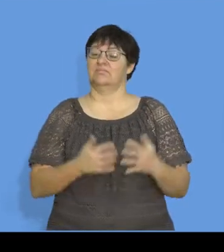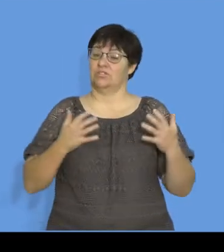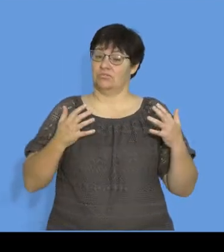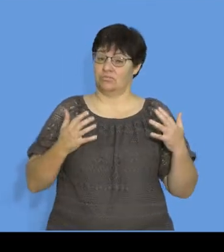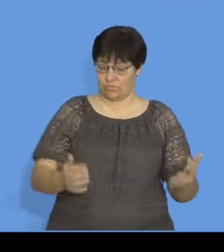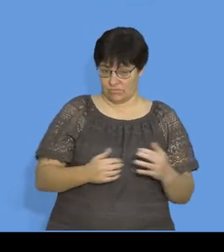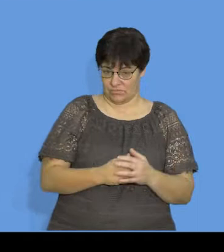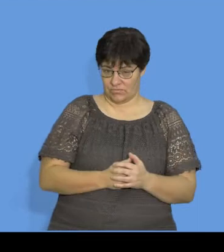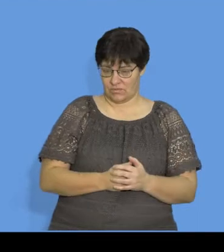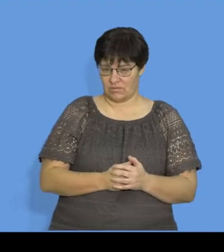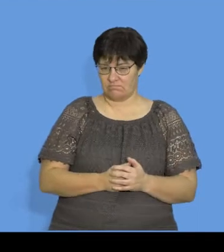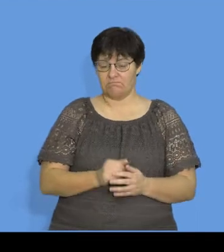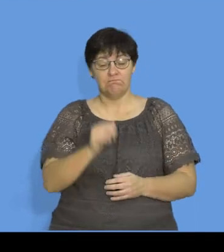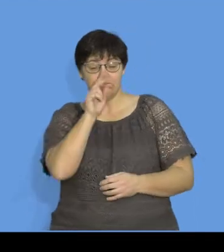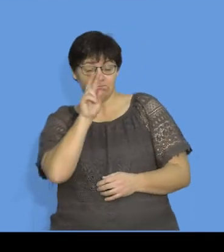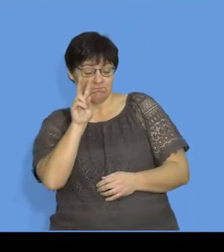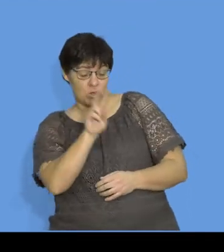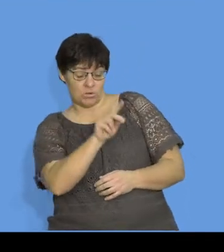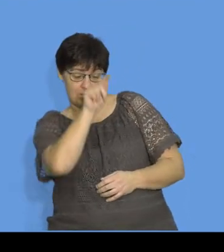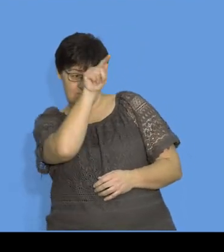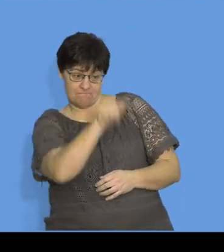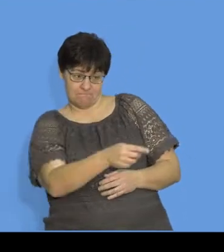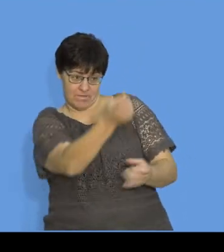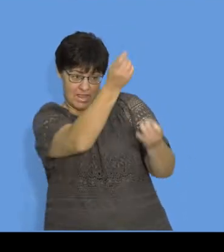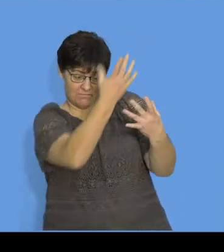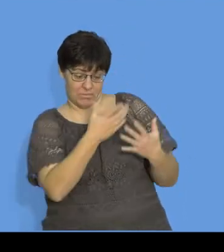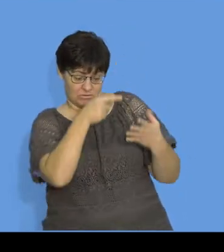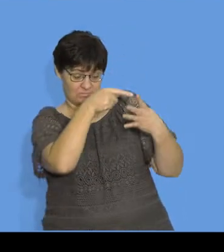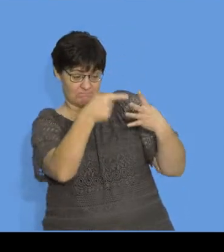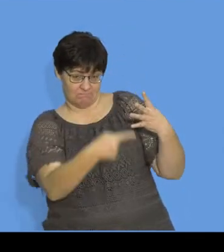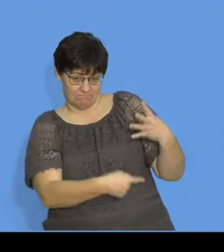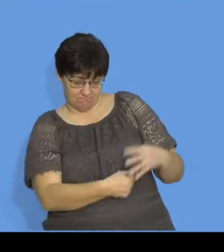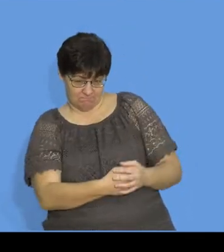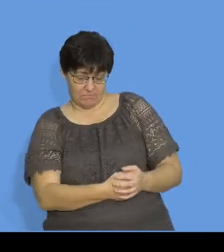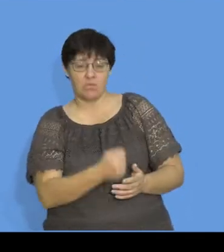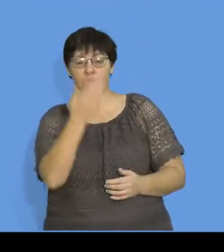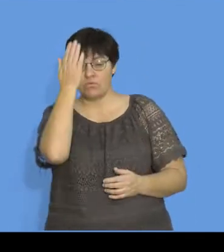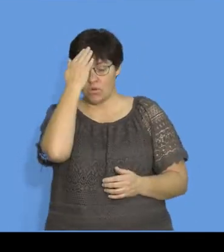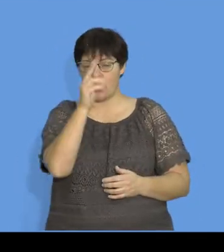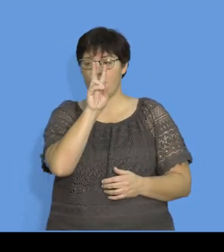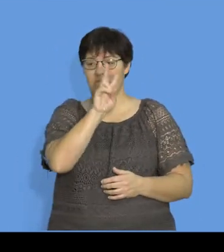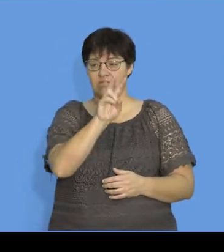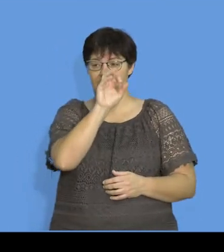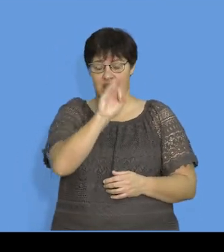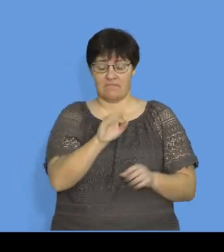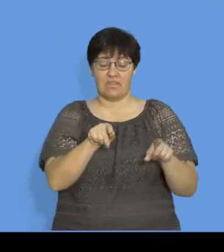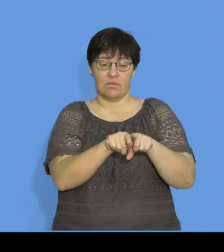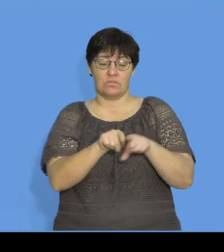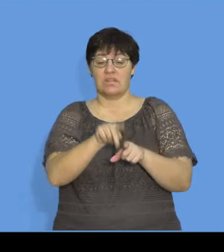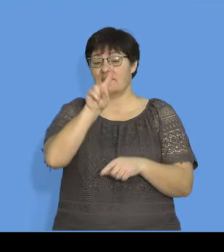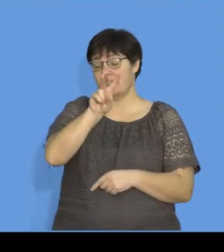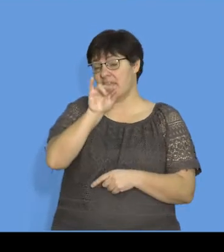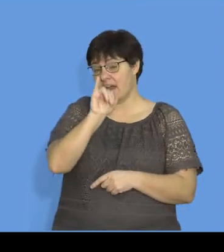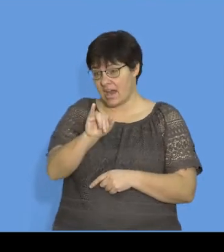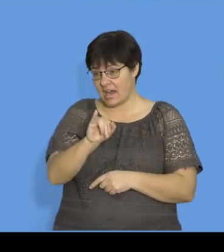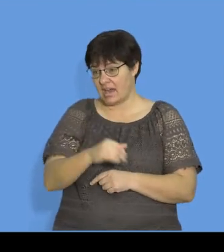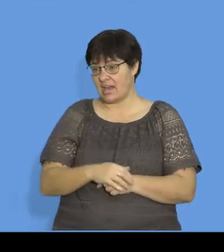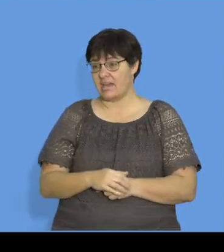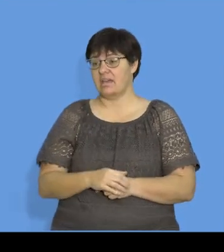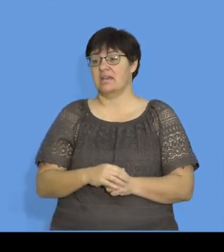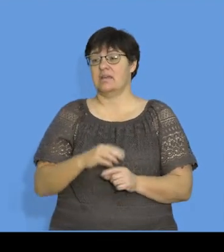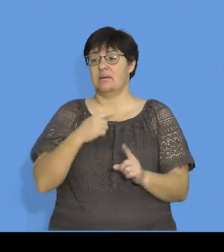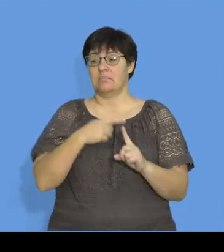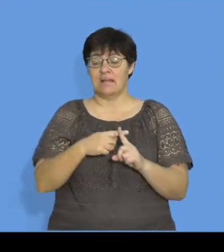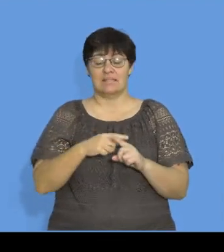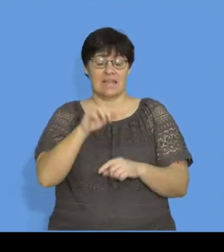So when we look at this, I know that VF equals VI plus A delta